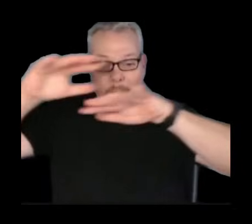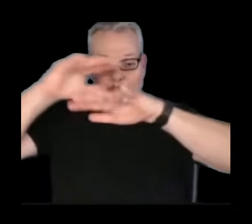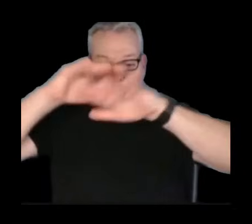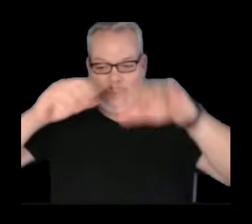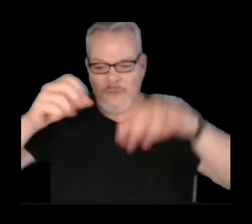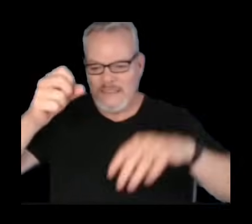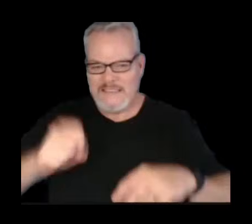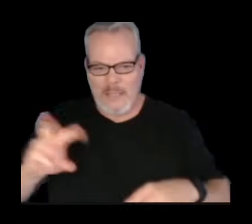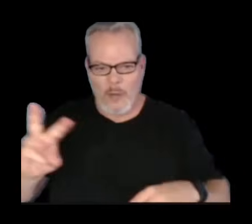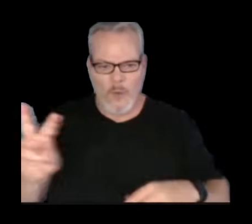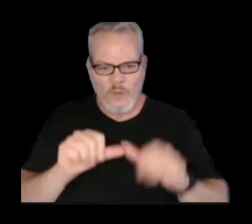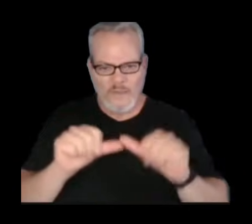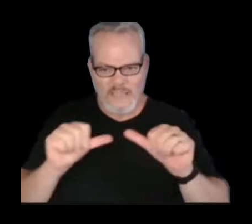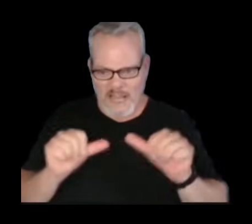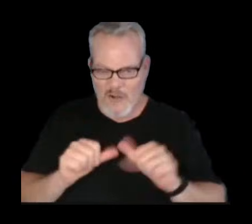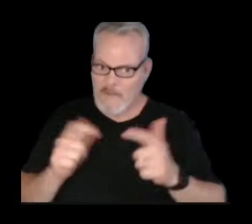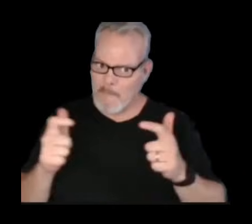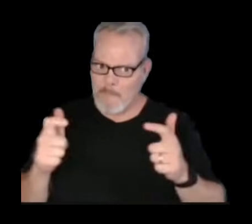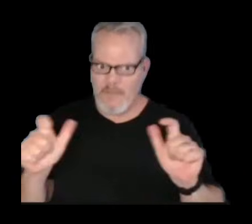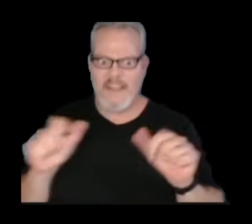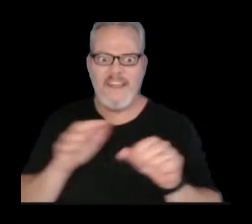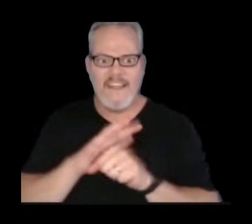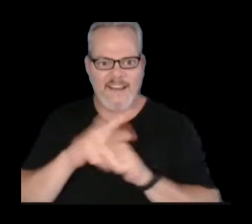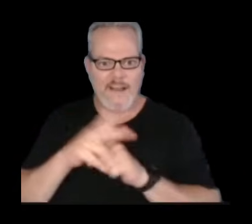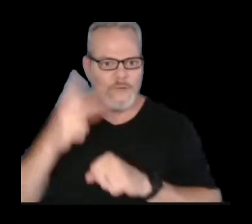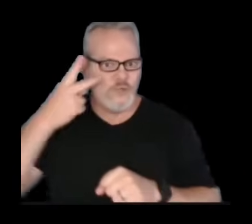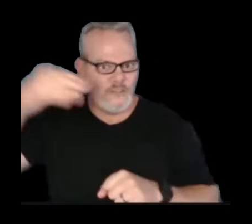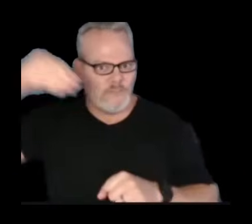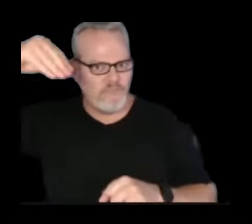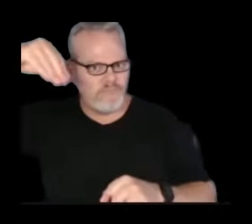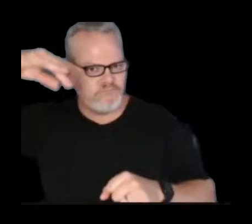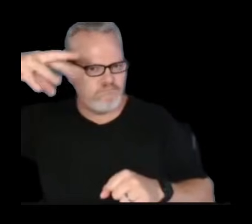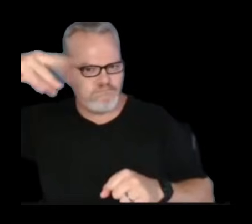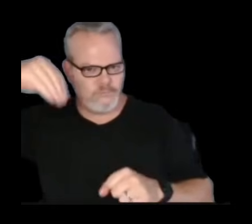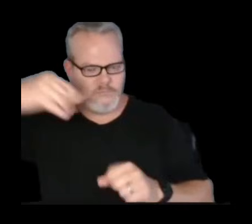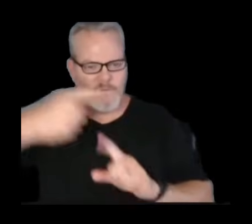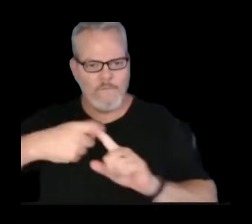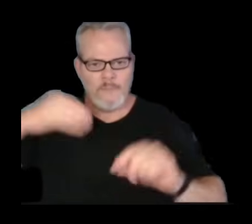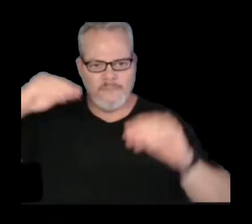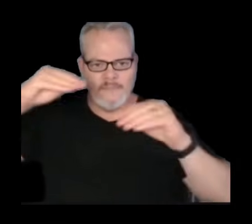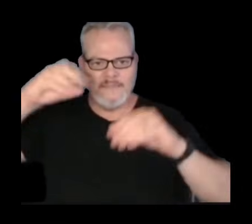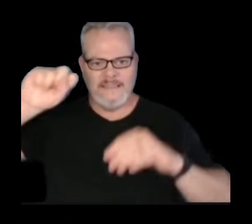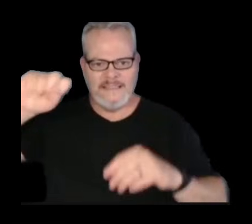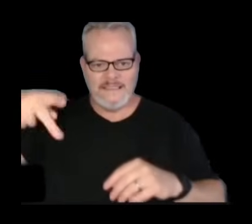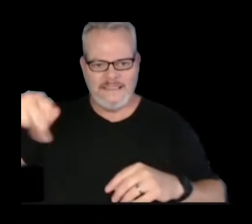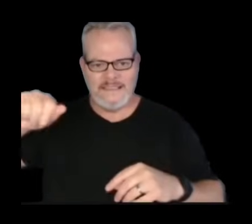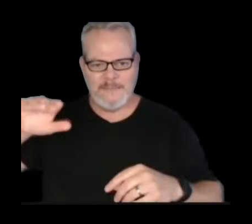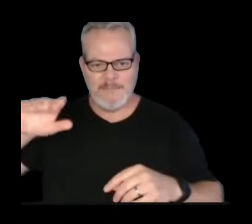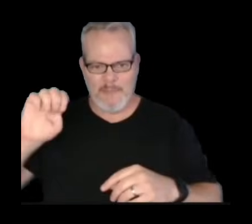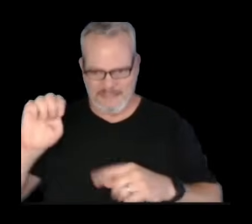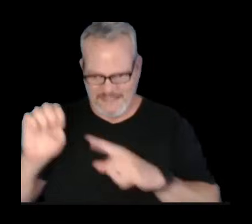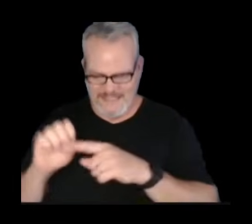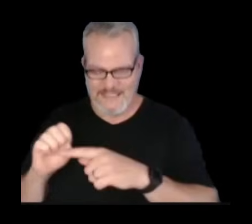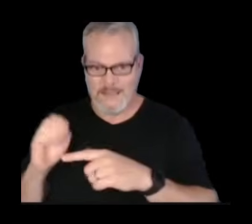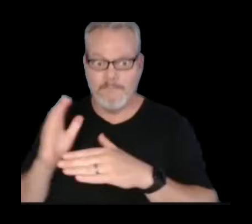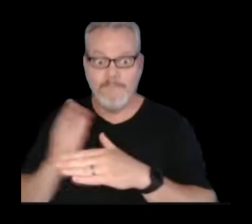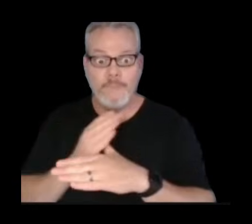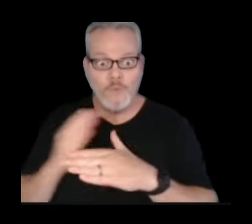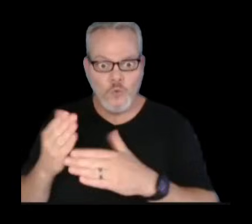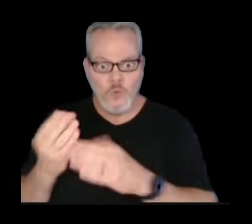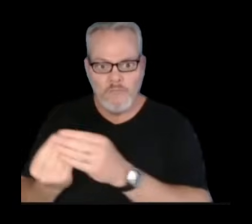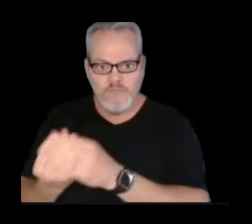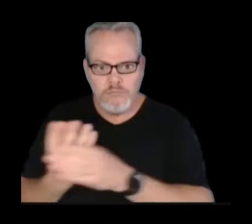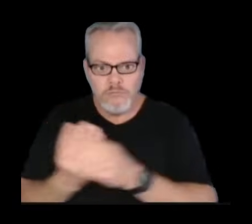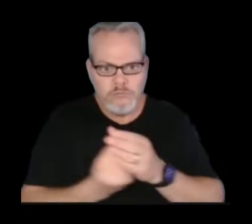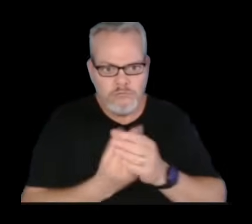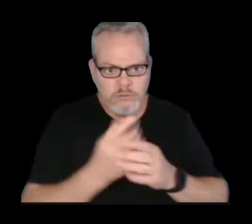here, large enough to be picked up from space. So even between episodes, these emissions can be large